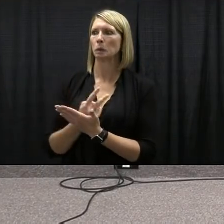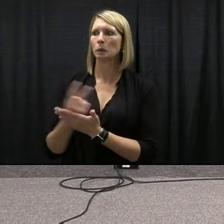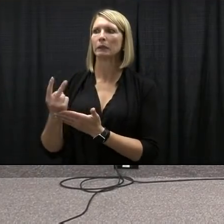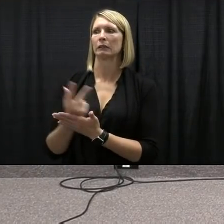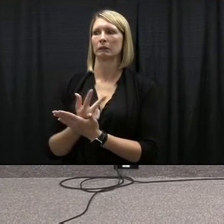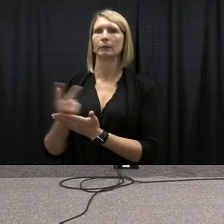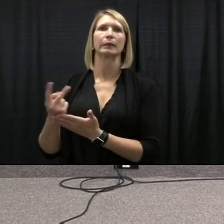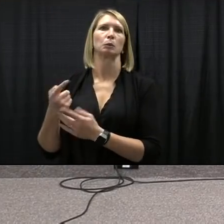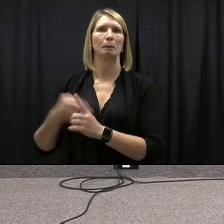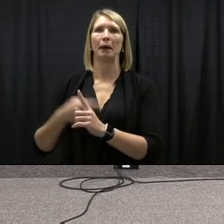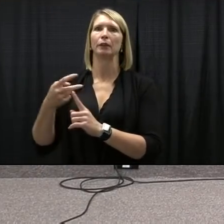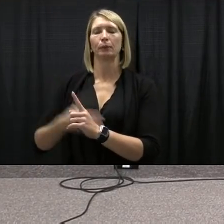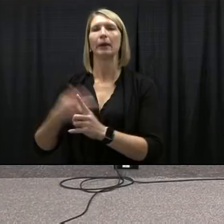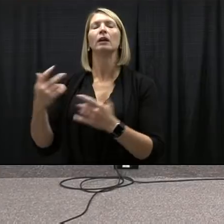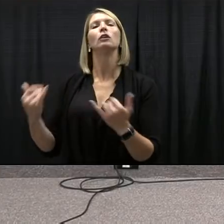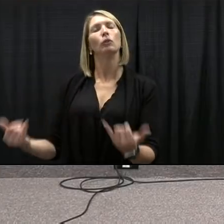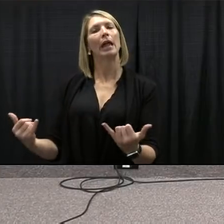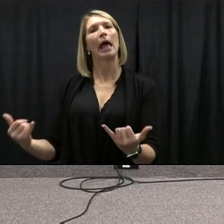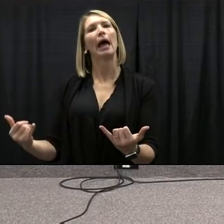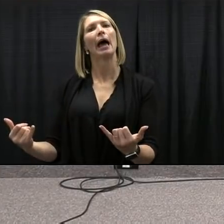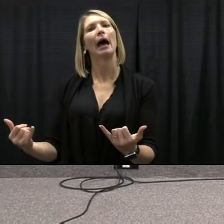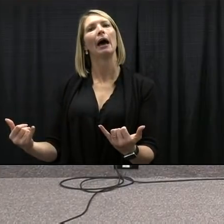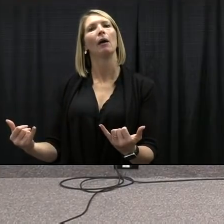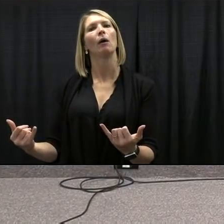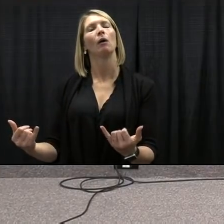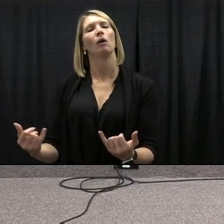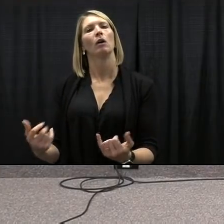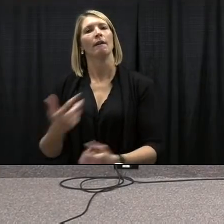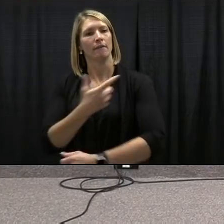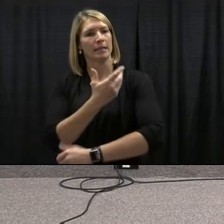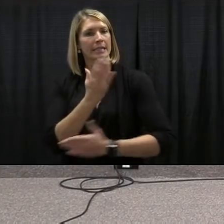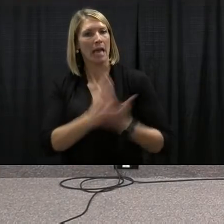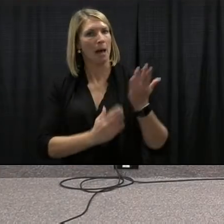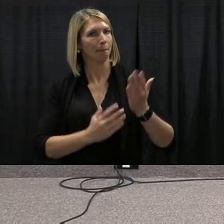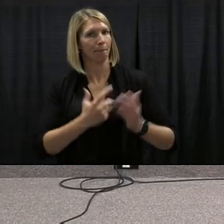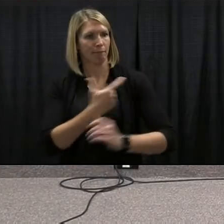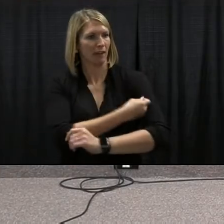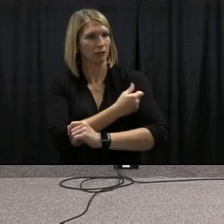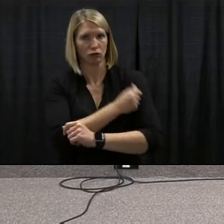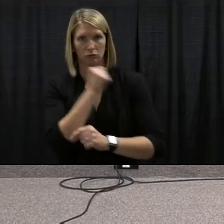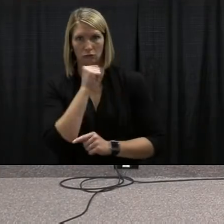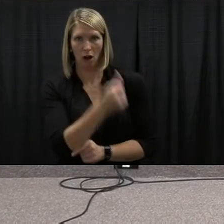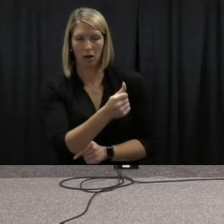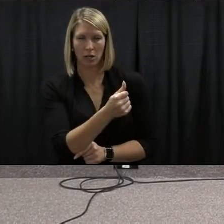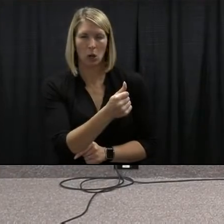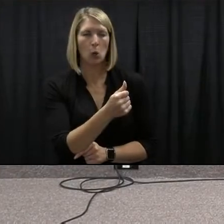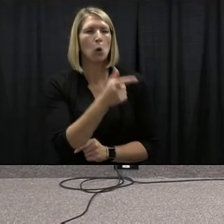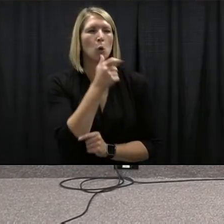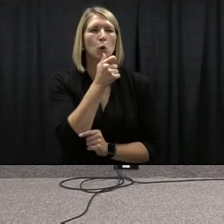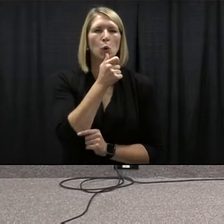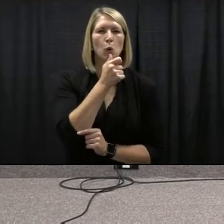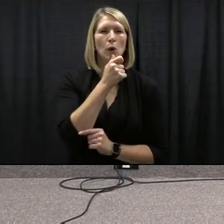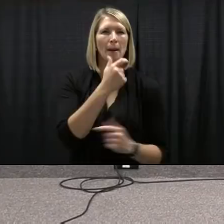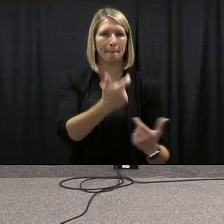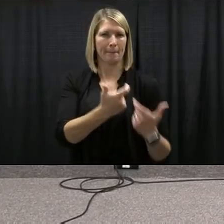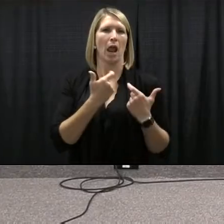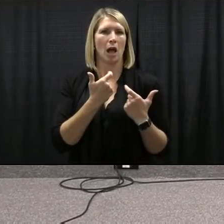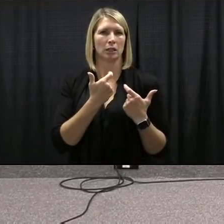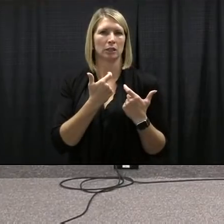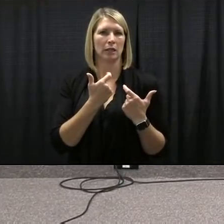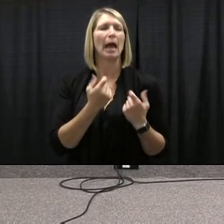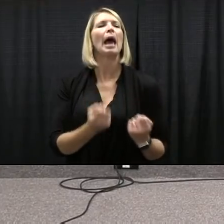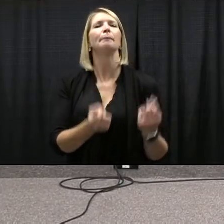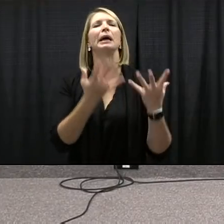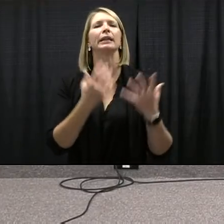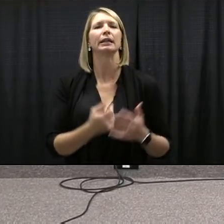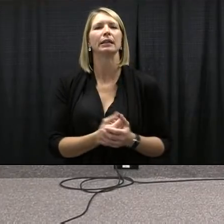this, barring unvaccinated people from restaurants, for example, is because it's a health issue, and how much of this is because we just need